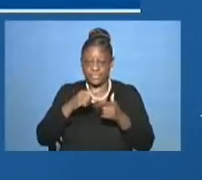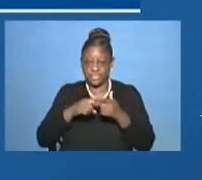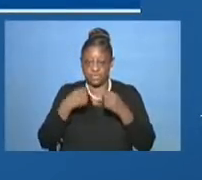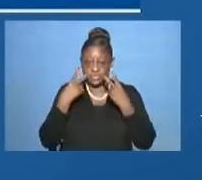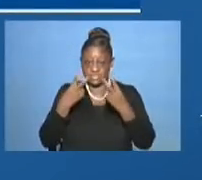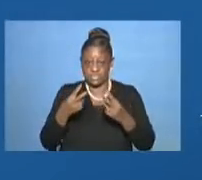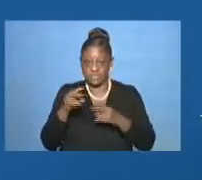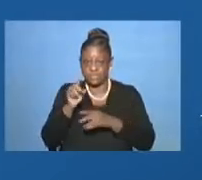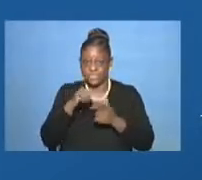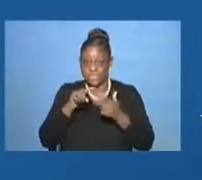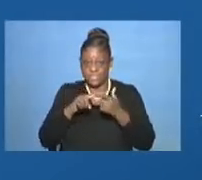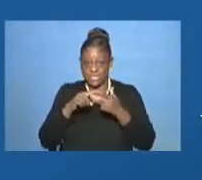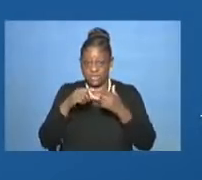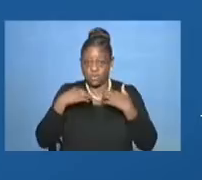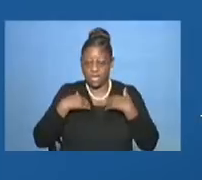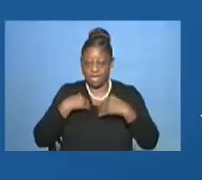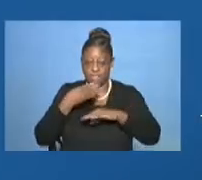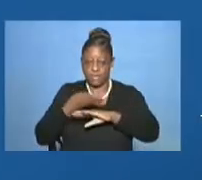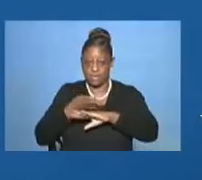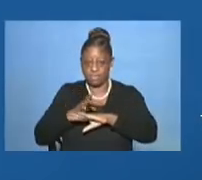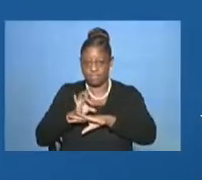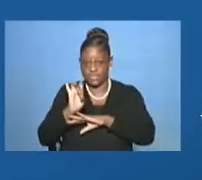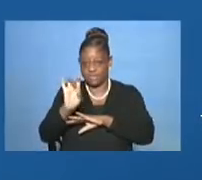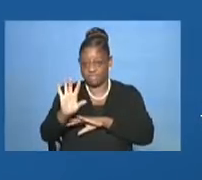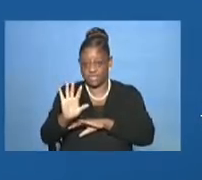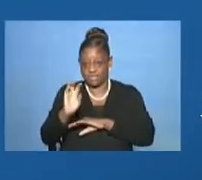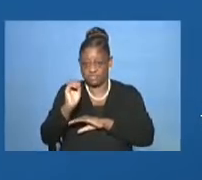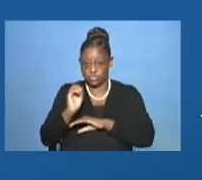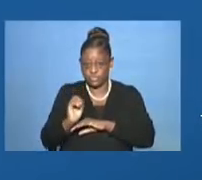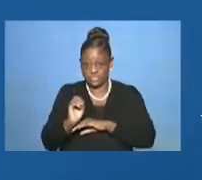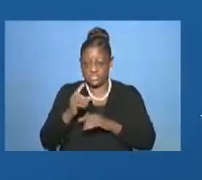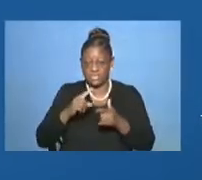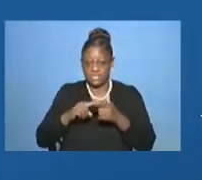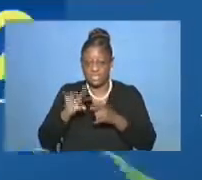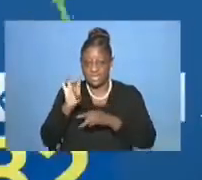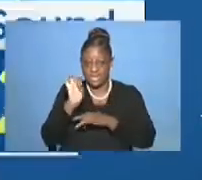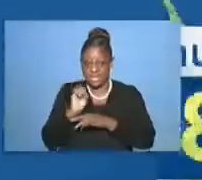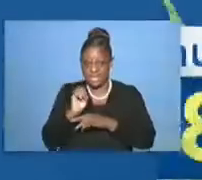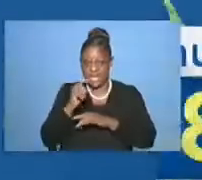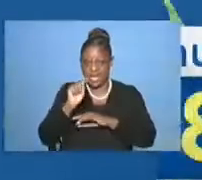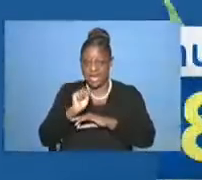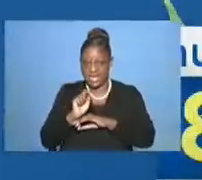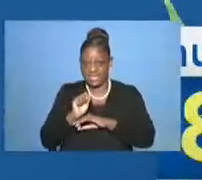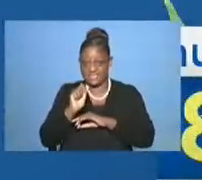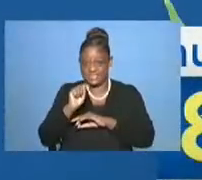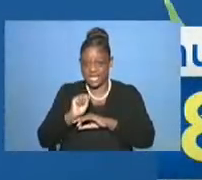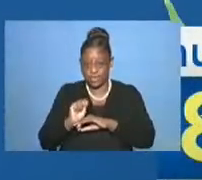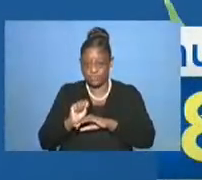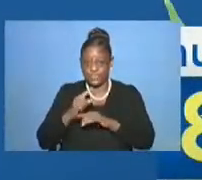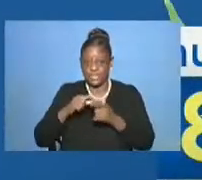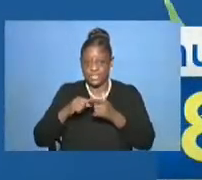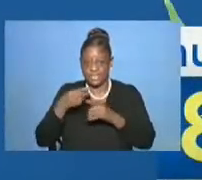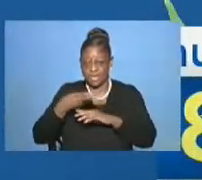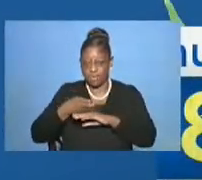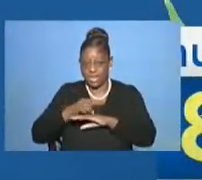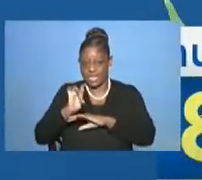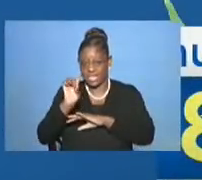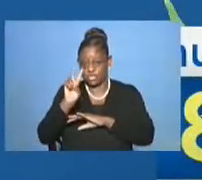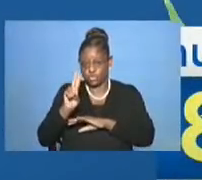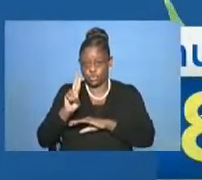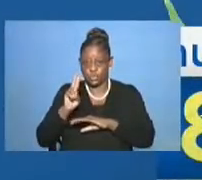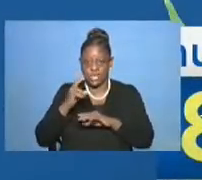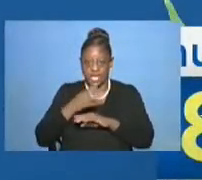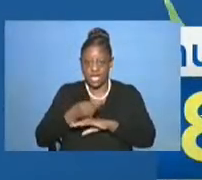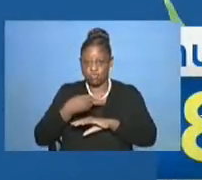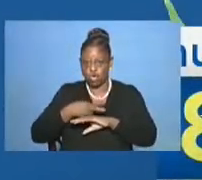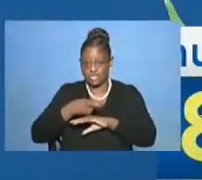Key, and Marshall, Barbacoa. The Berry Islands at 85 degrees, 80 degrees in Alistown, Bimini, 82 at Harbor Island, Roxanne,